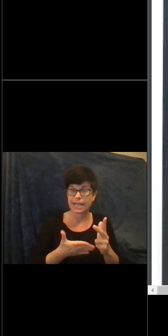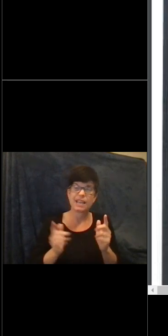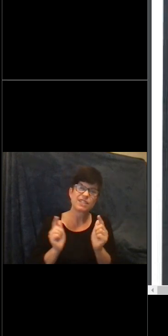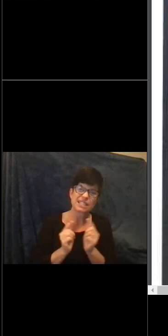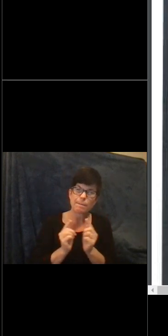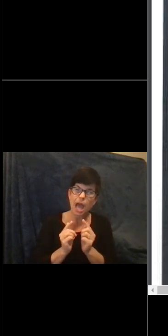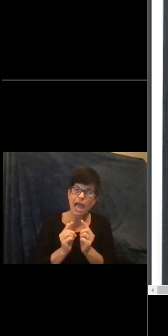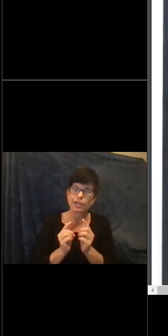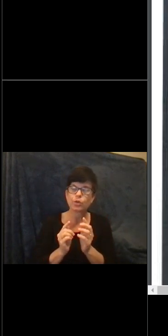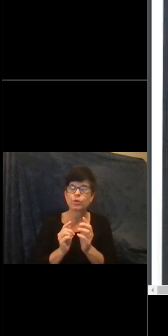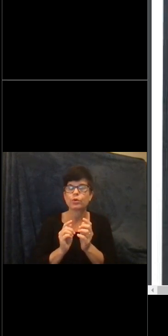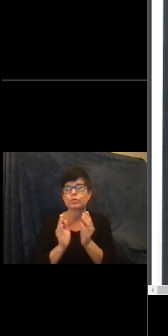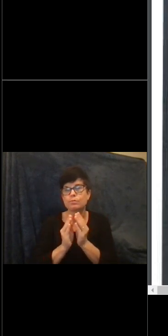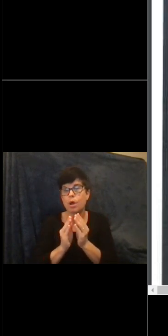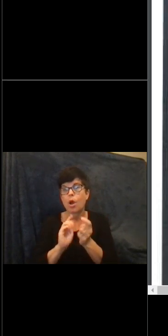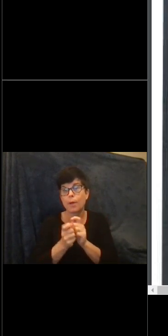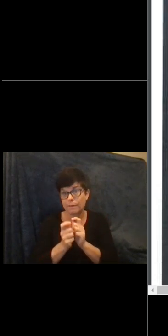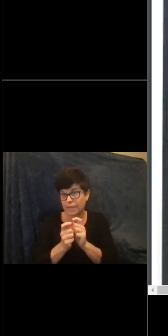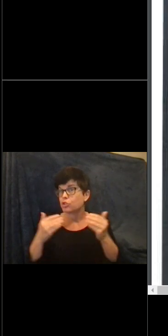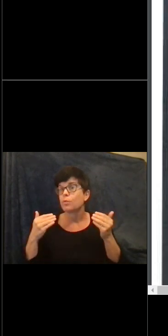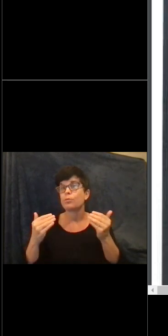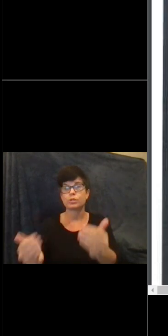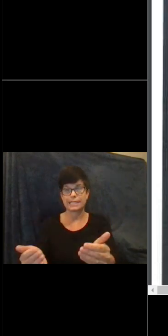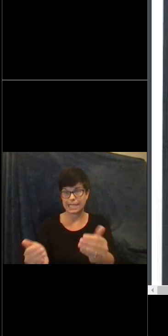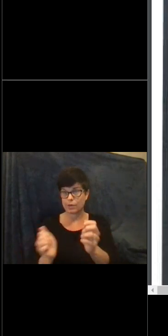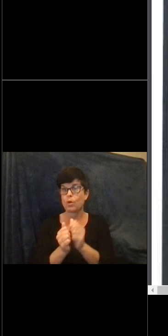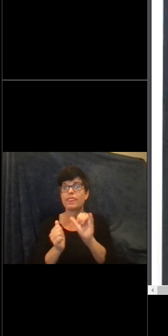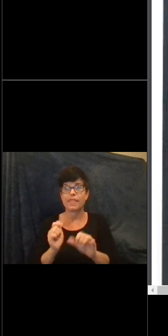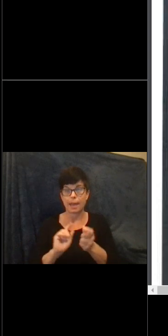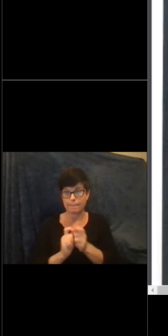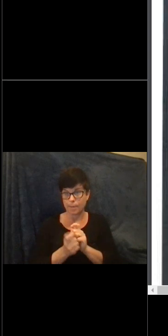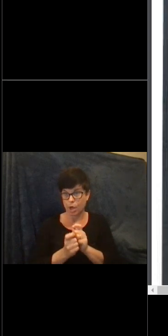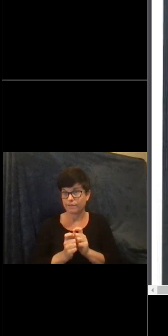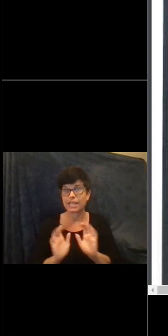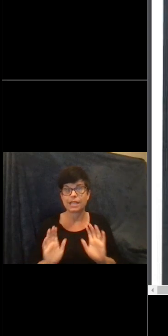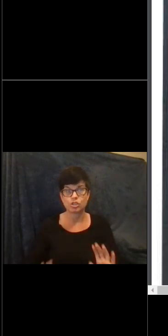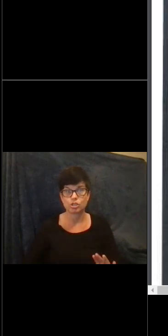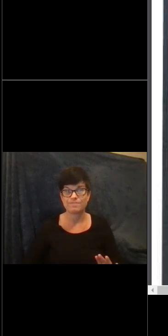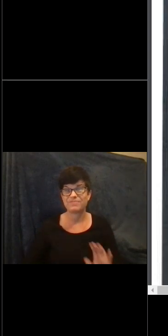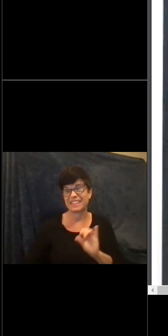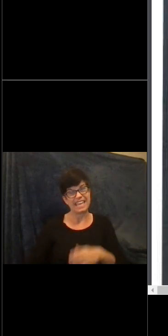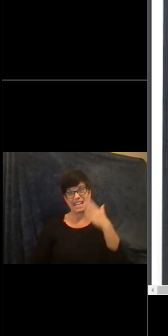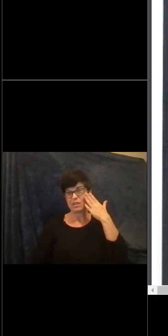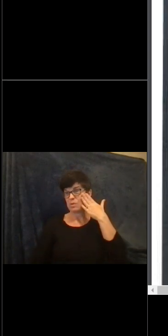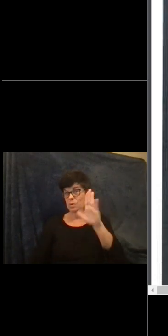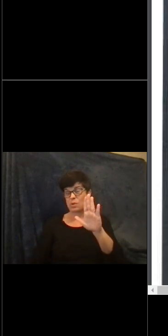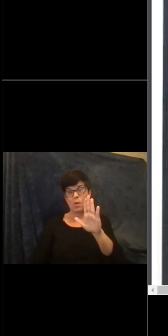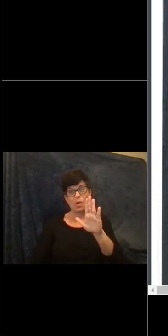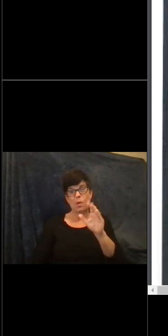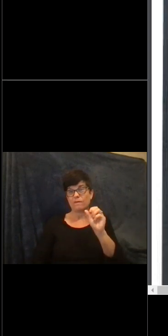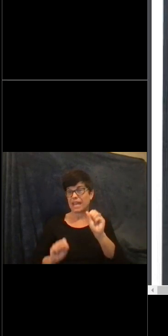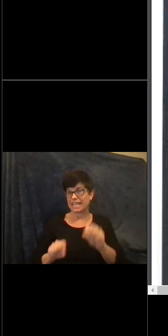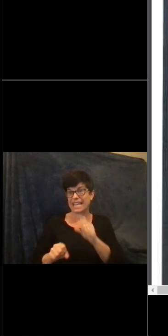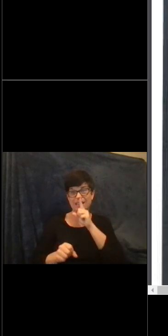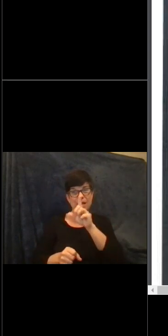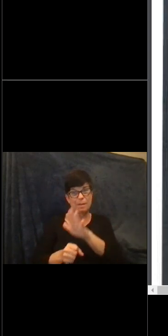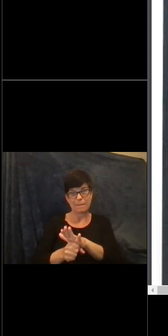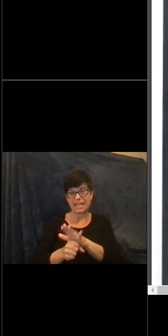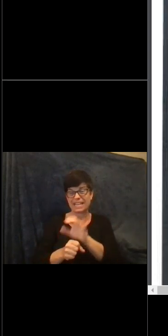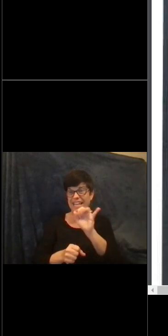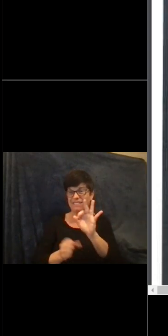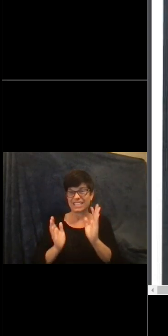modification to proceed with that. All right. So that I don't know that I have the authority to commit to. If it's a minor